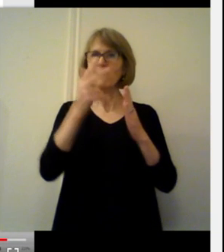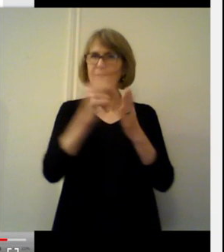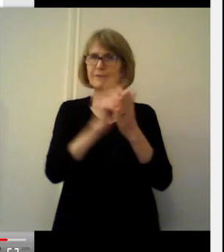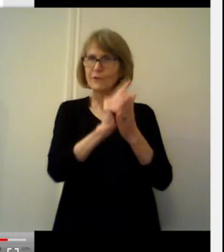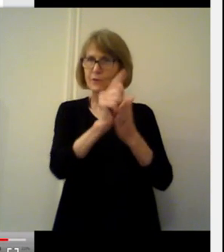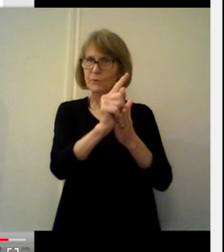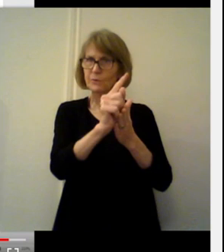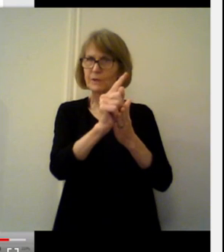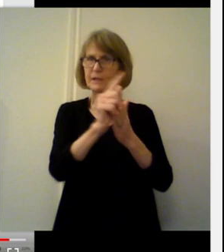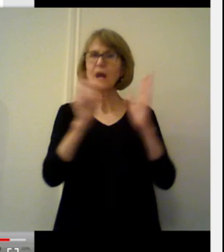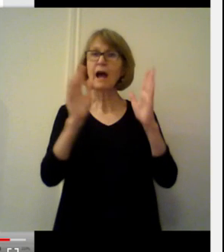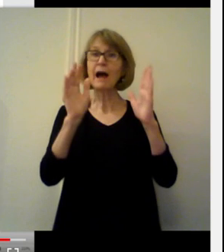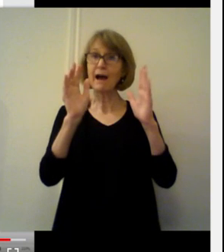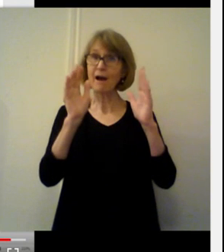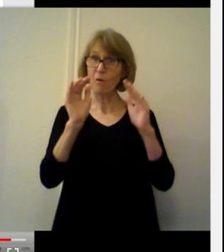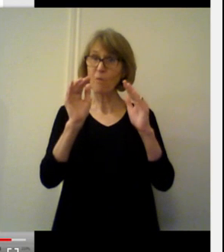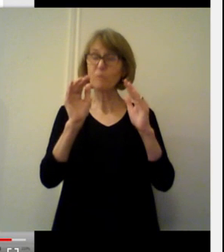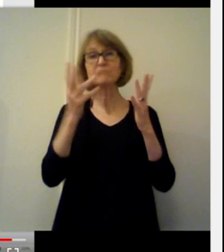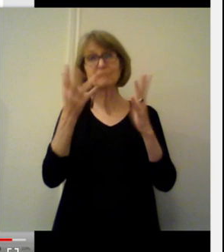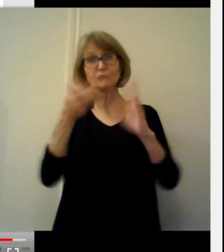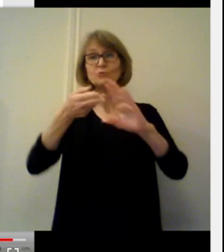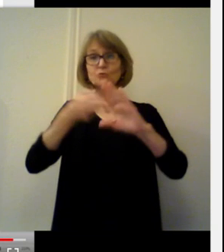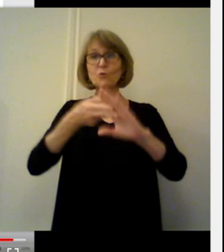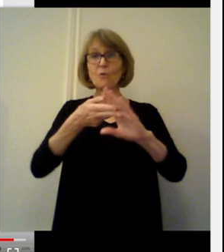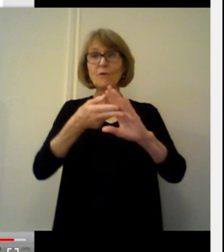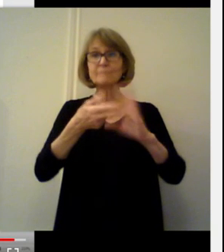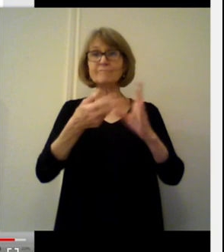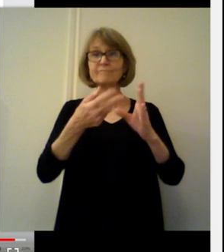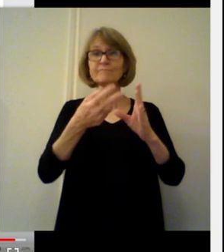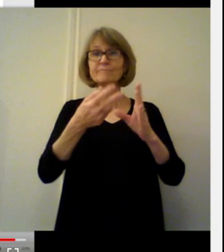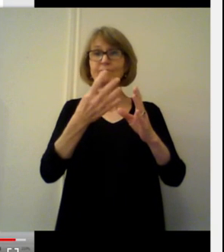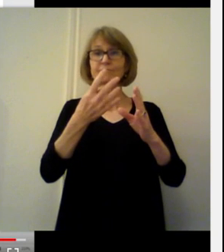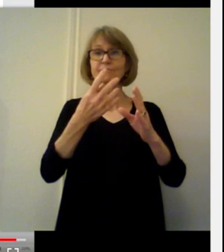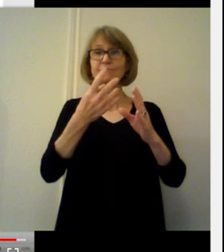week 4. But